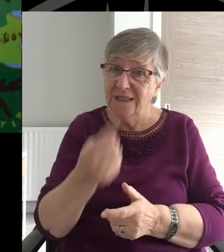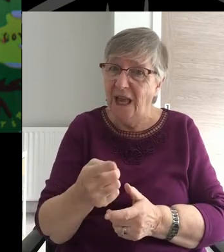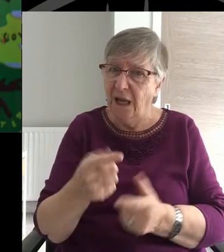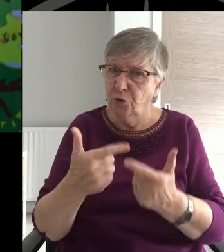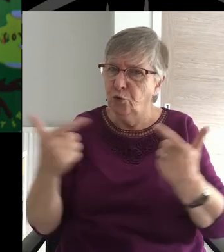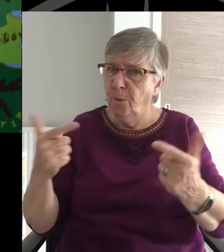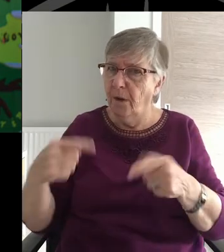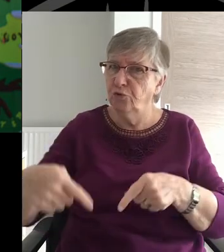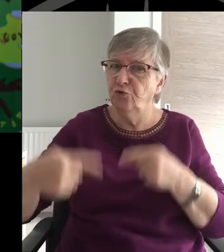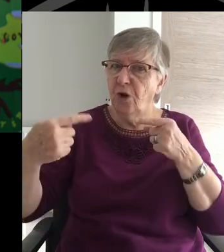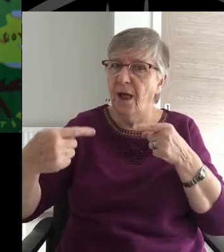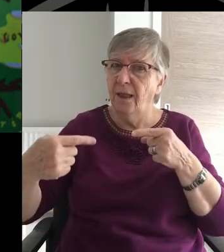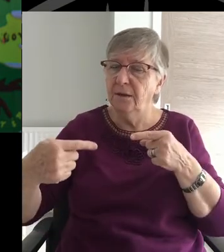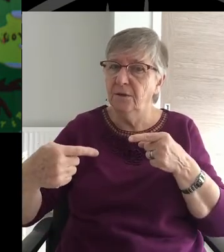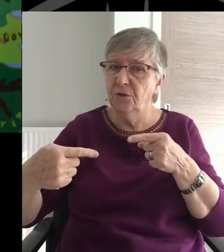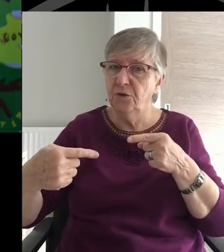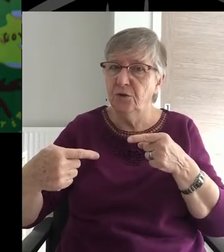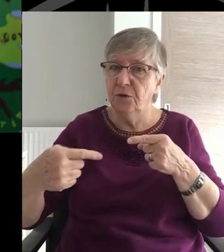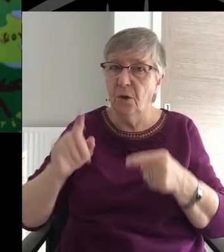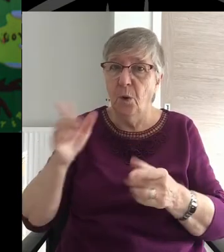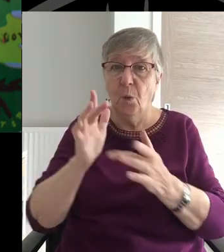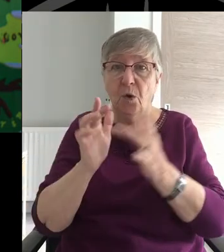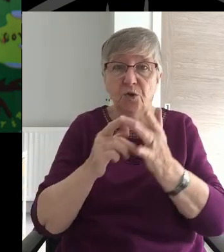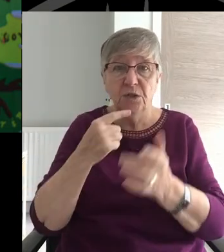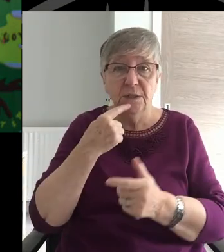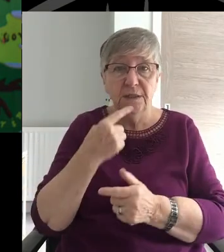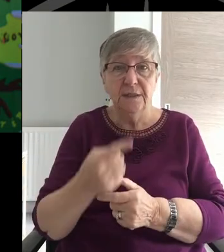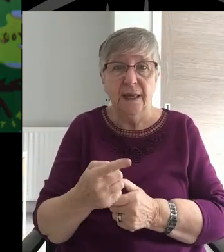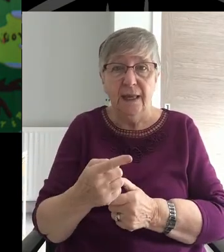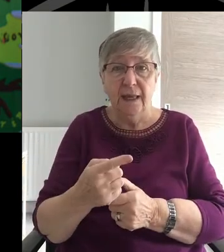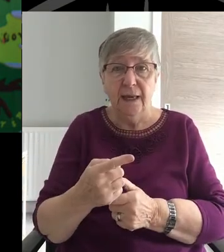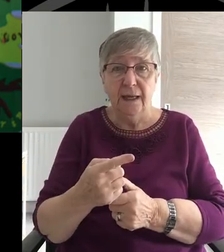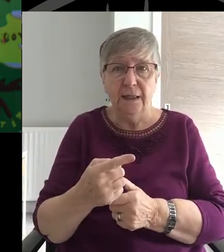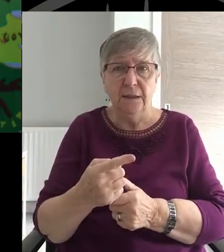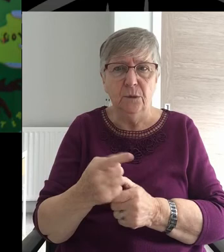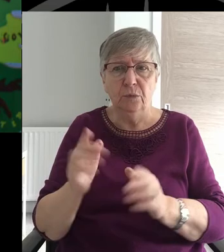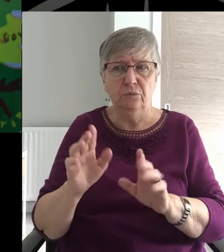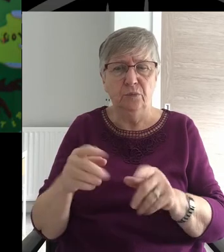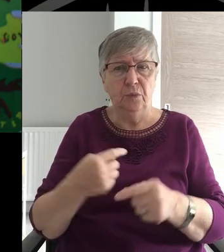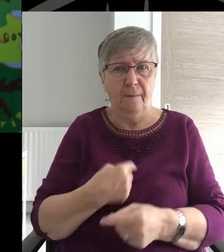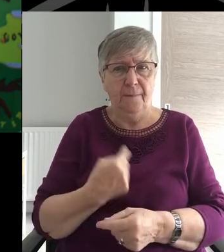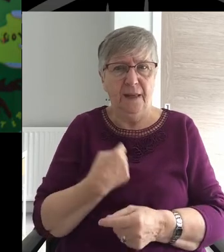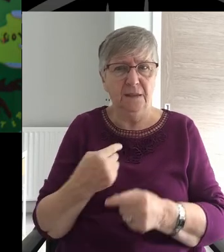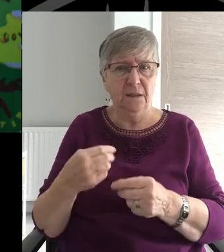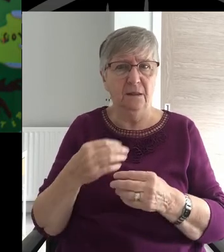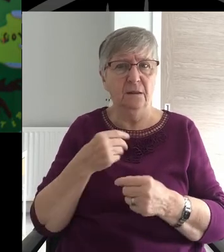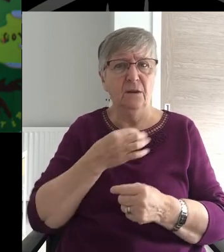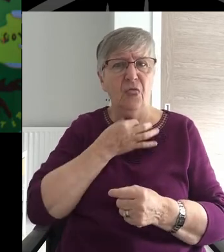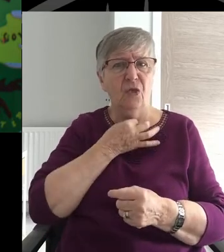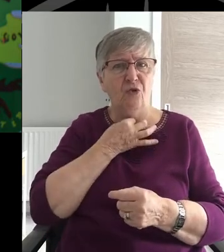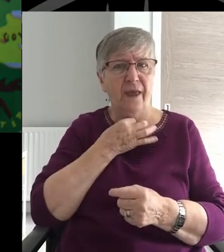challenging, when what he said was too personally threatening.